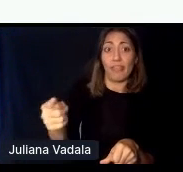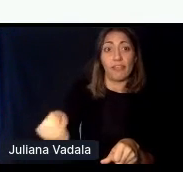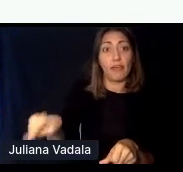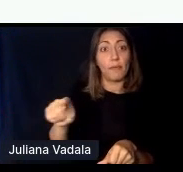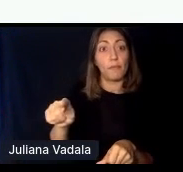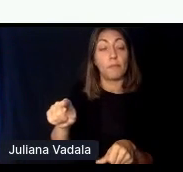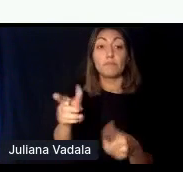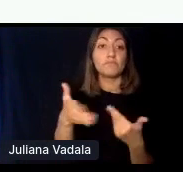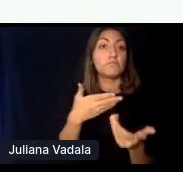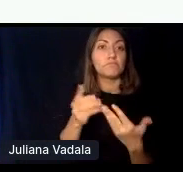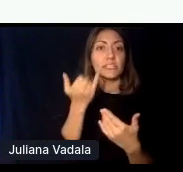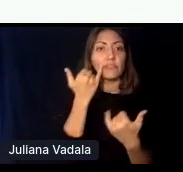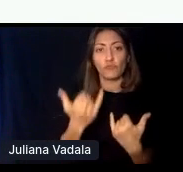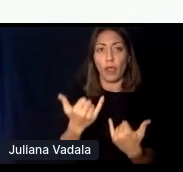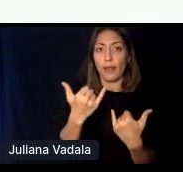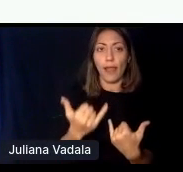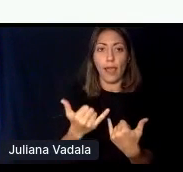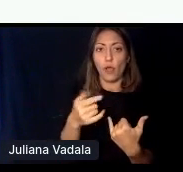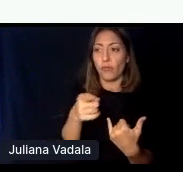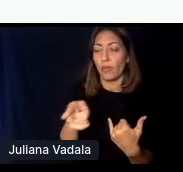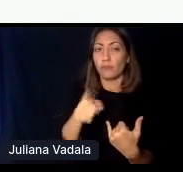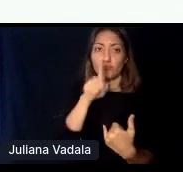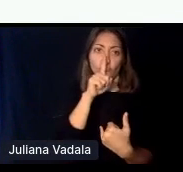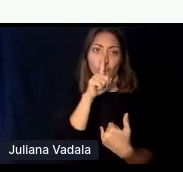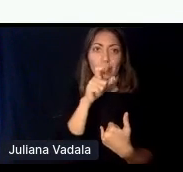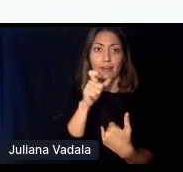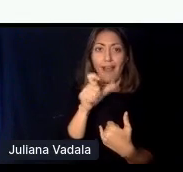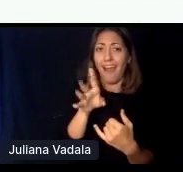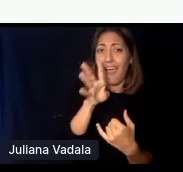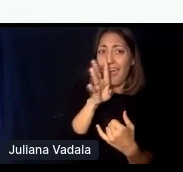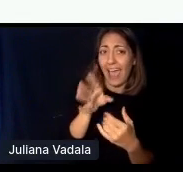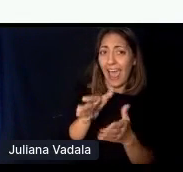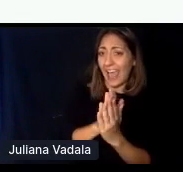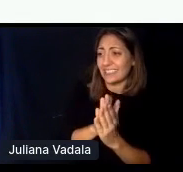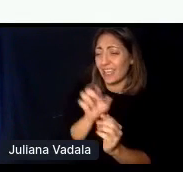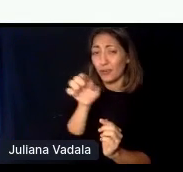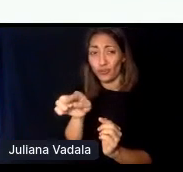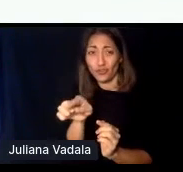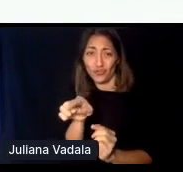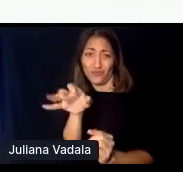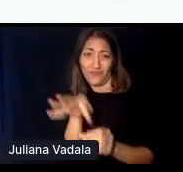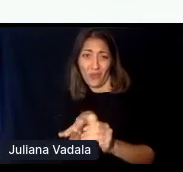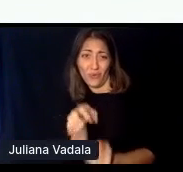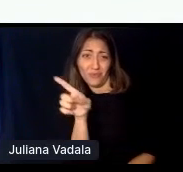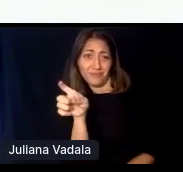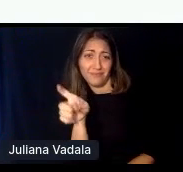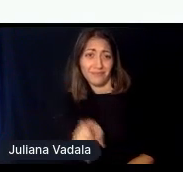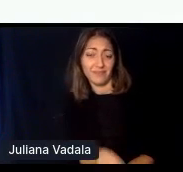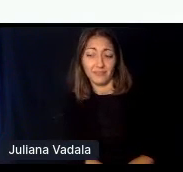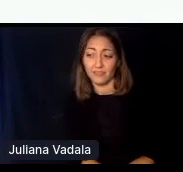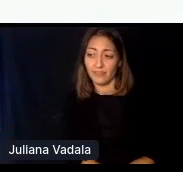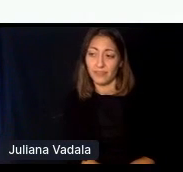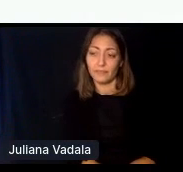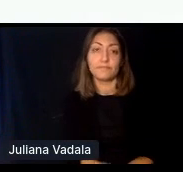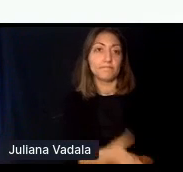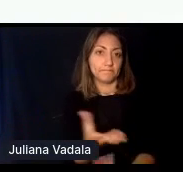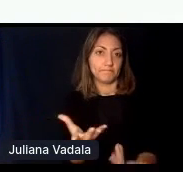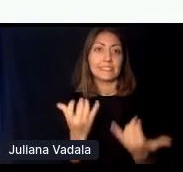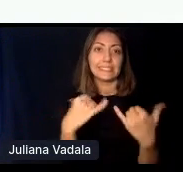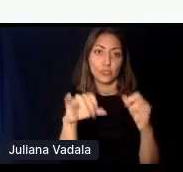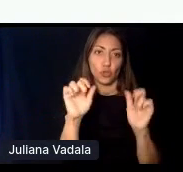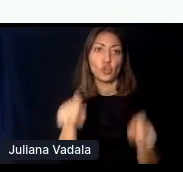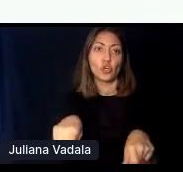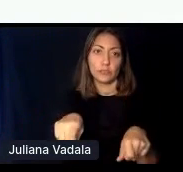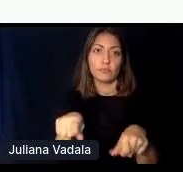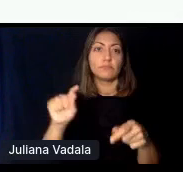on this phone call, they aren't asking Arnold, do you even vote, or something that is similarly overt. The second reaction I'd say